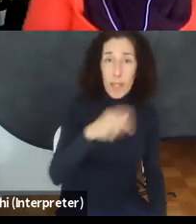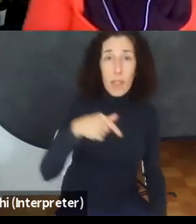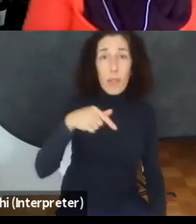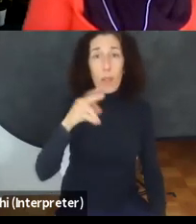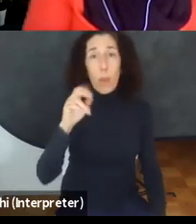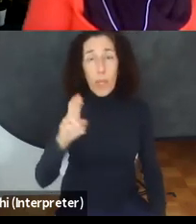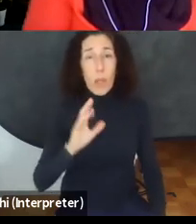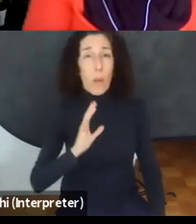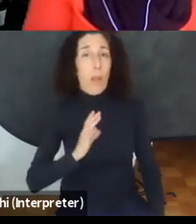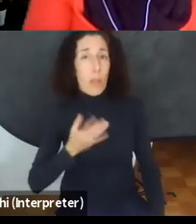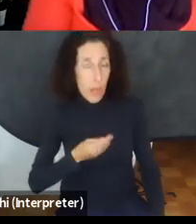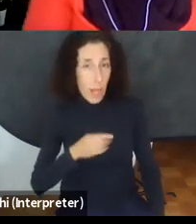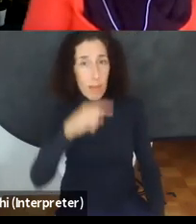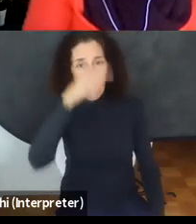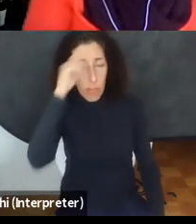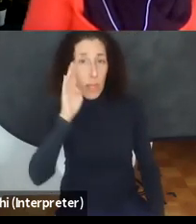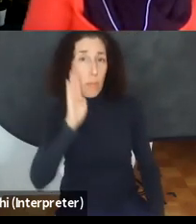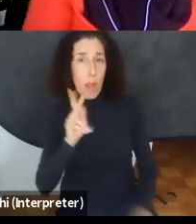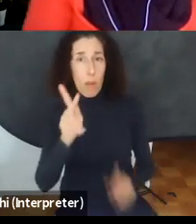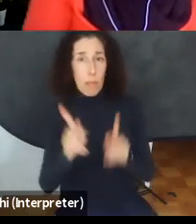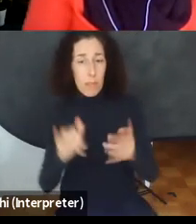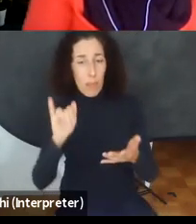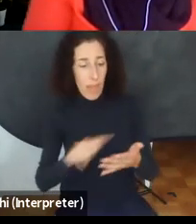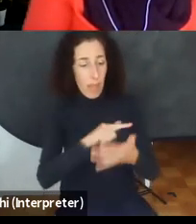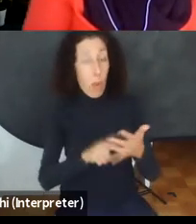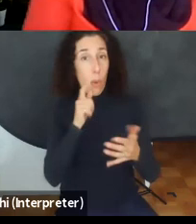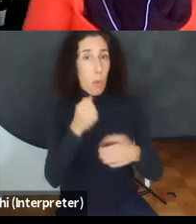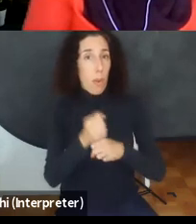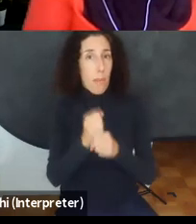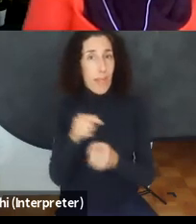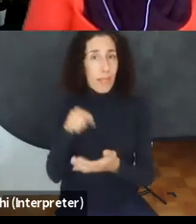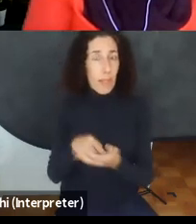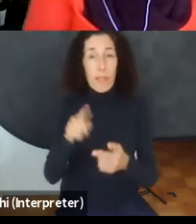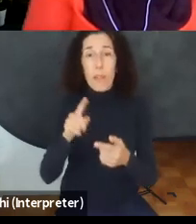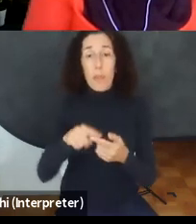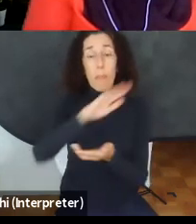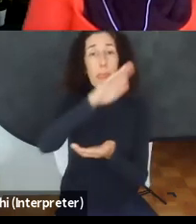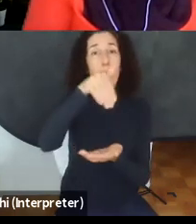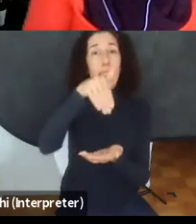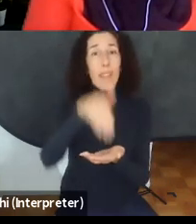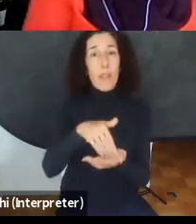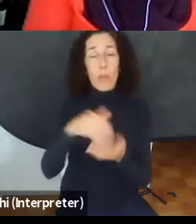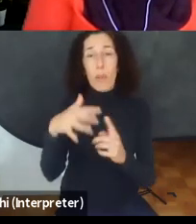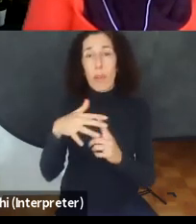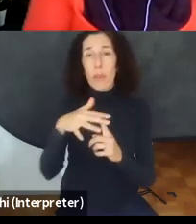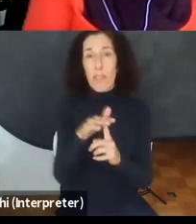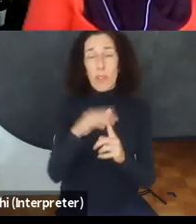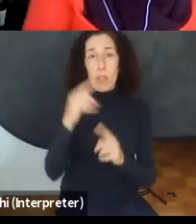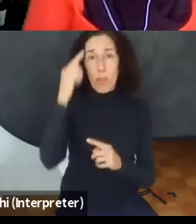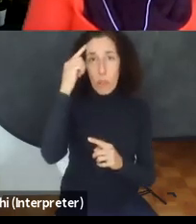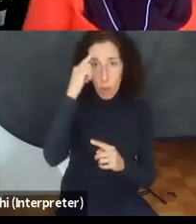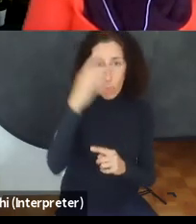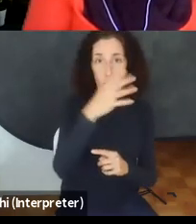trans Black and Brown disabled people as a way of centering intersectional thought and solidarity work in